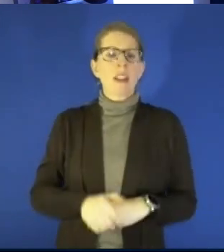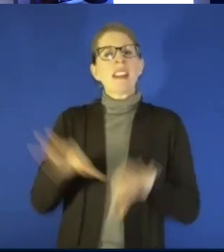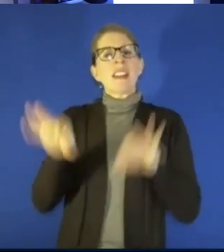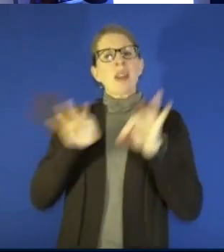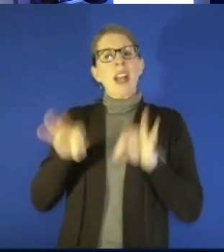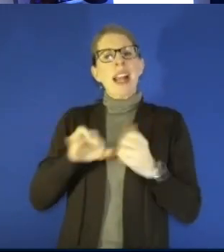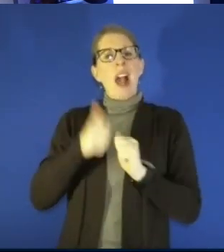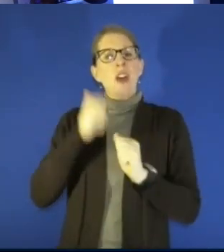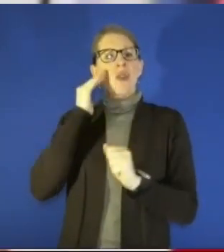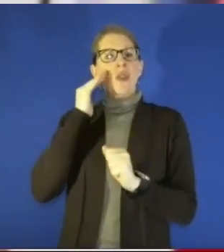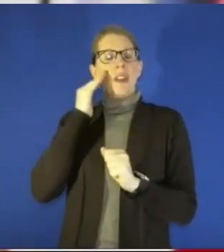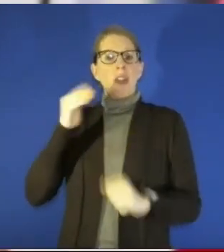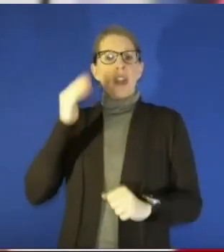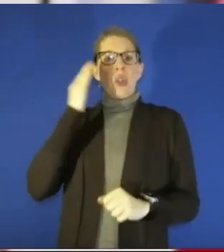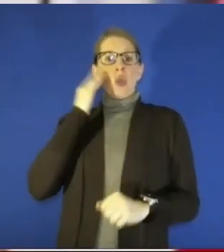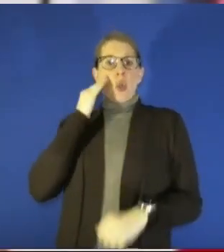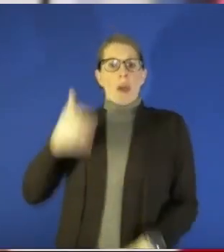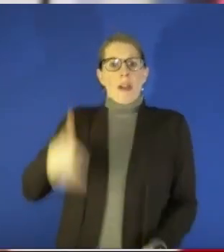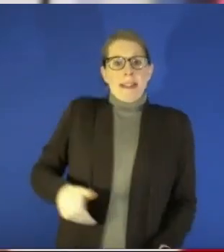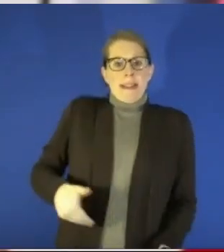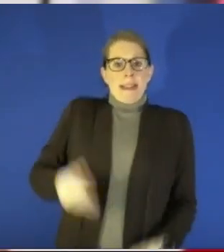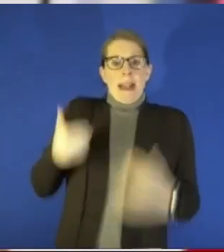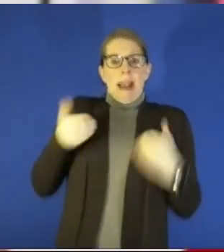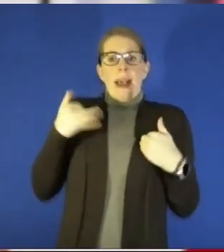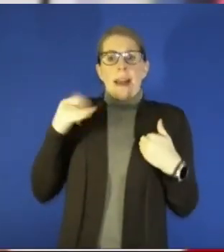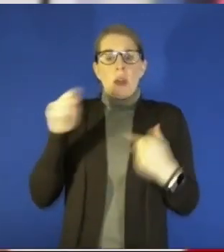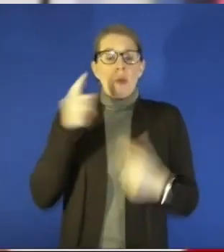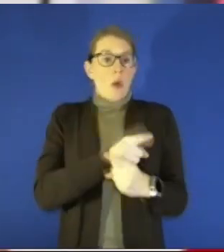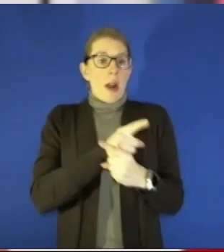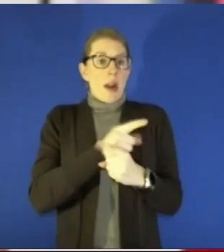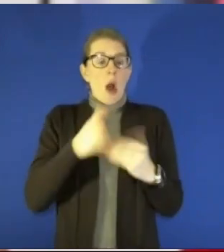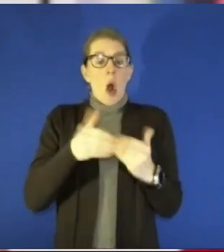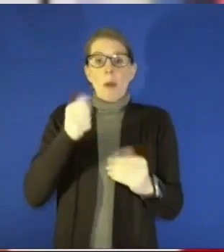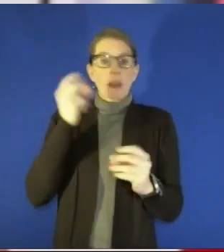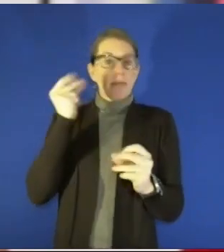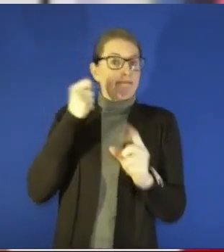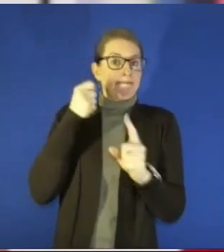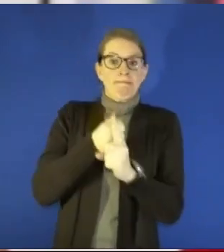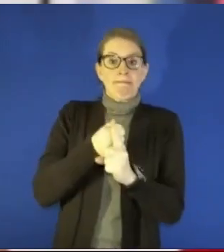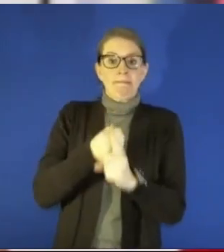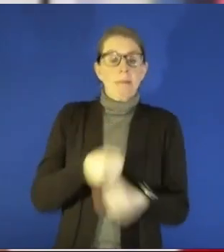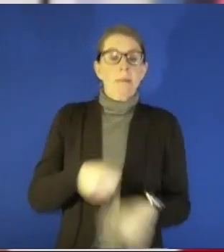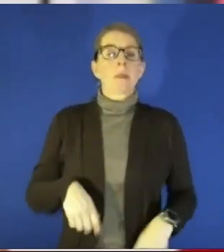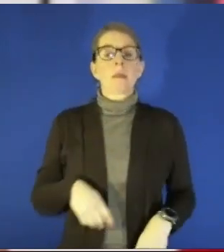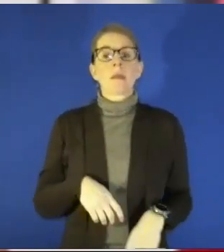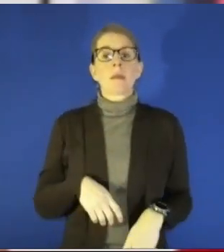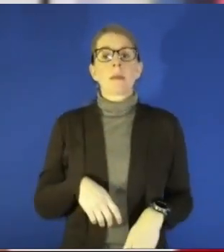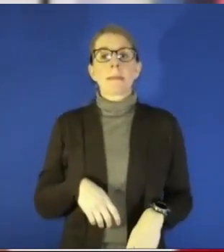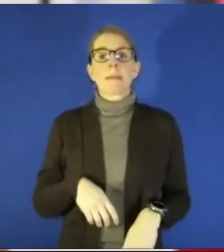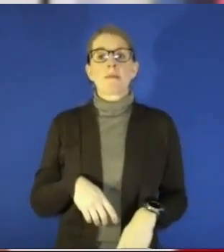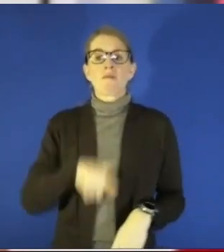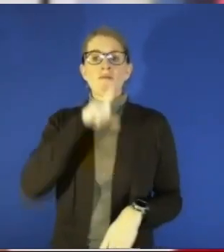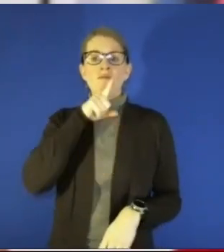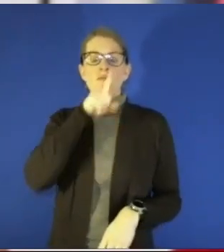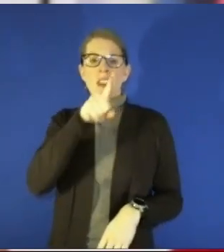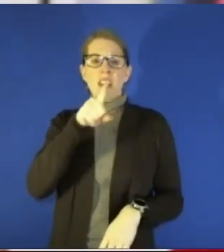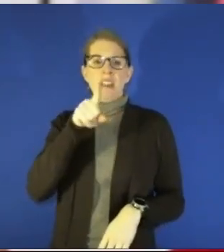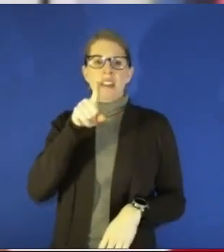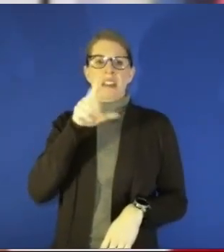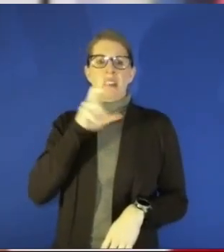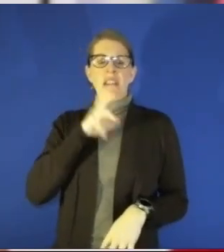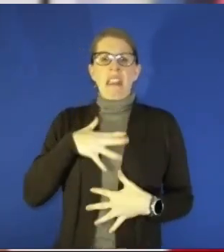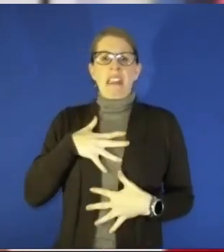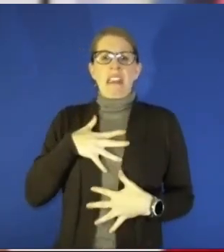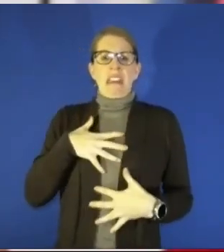it. Right. So it was almost immediate. You had this really eerie shortness